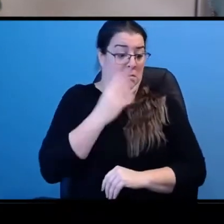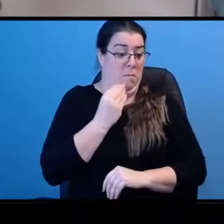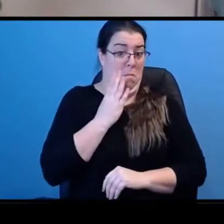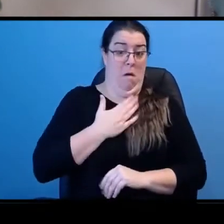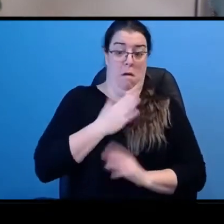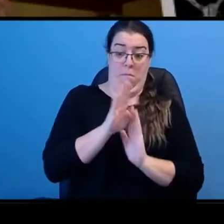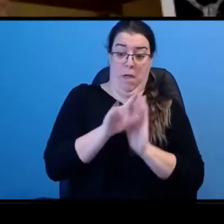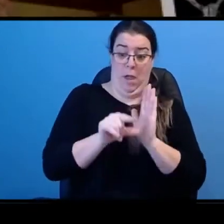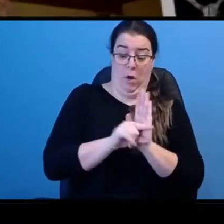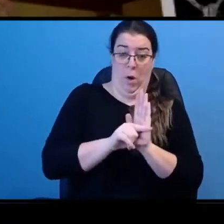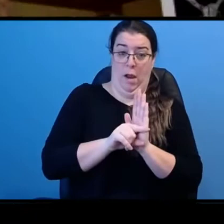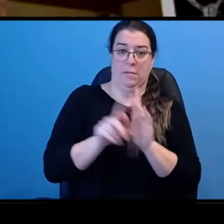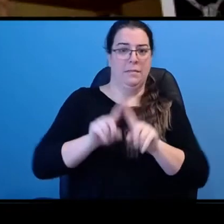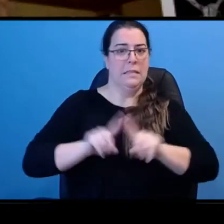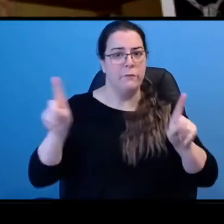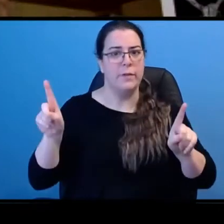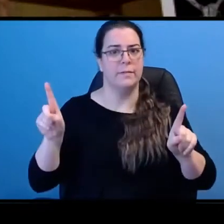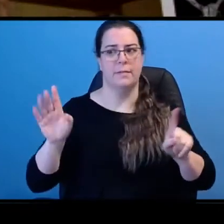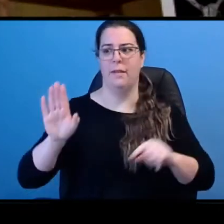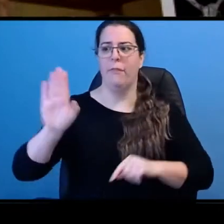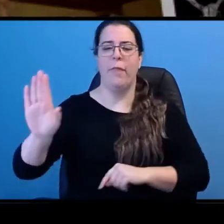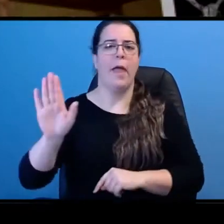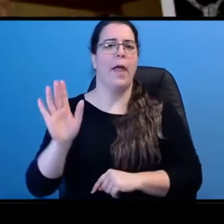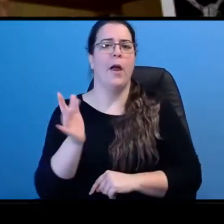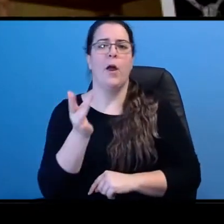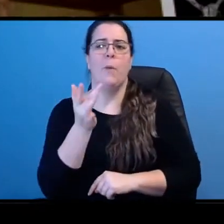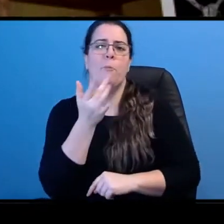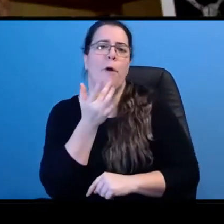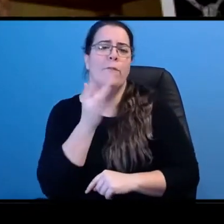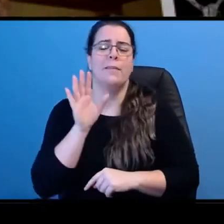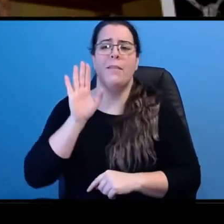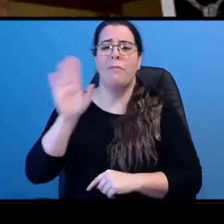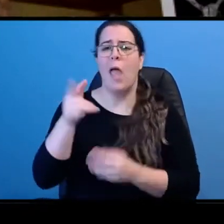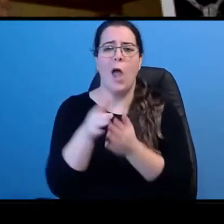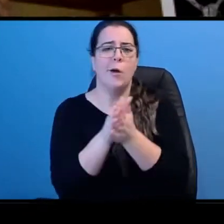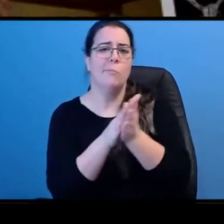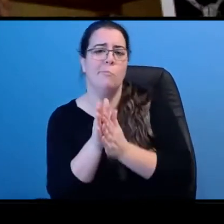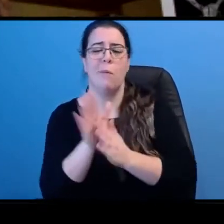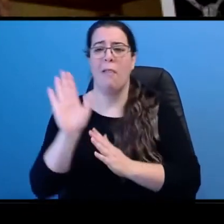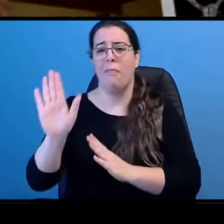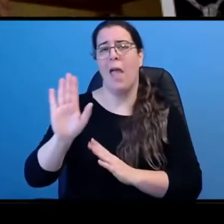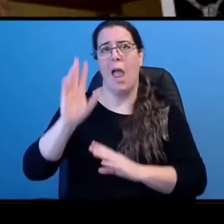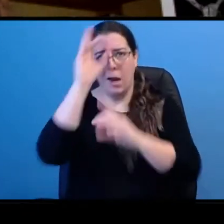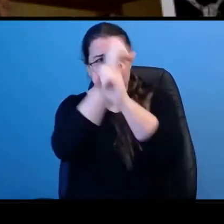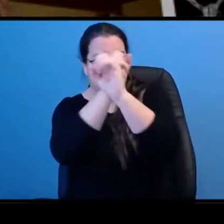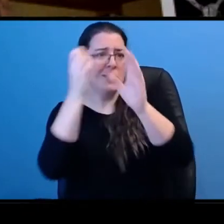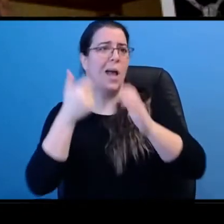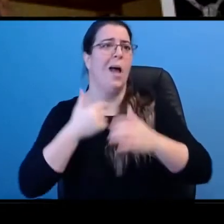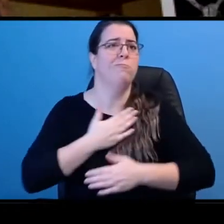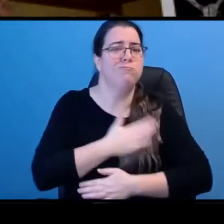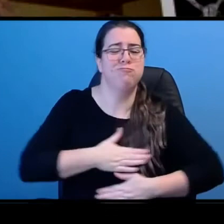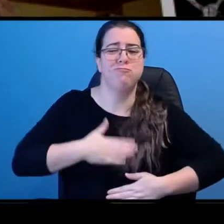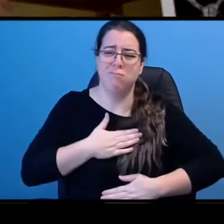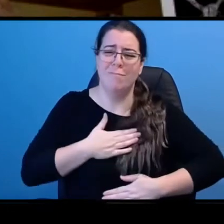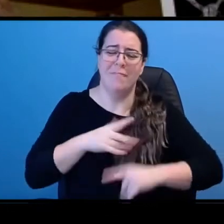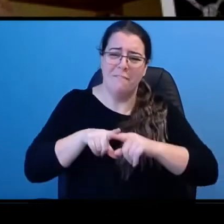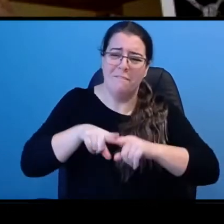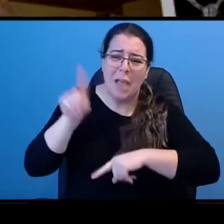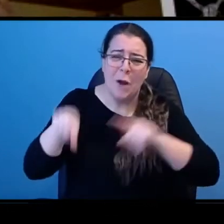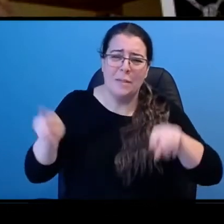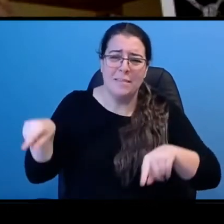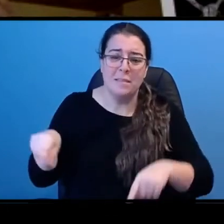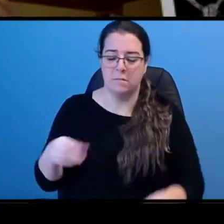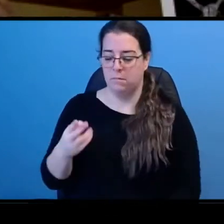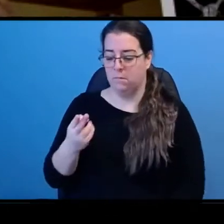has different tastes, everybody has different interests, and jurors try to come with an open mind, but it doesn't mean everybody's going to love your project, and that